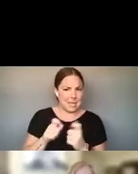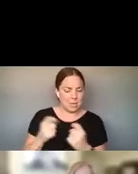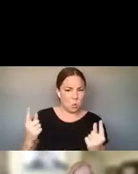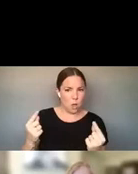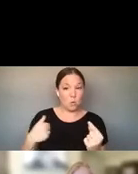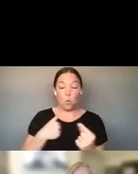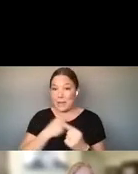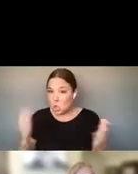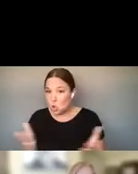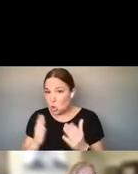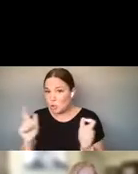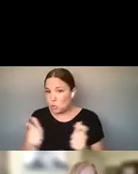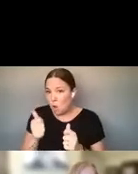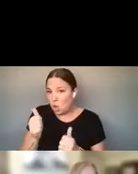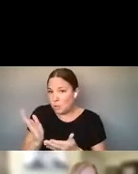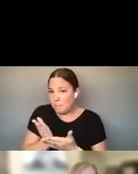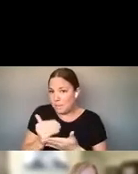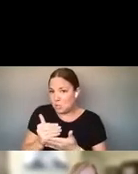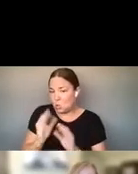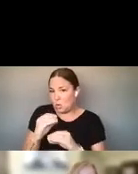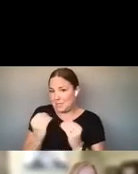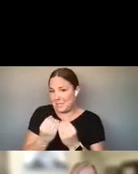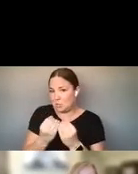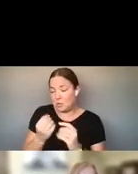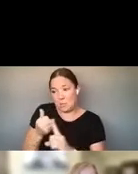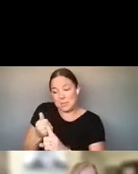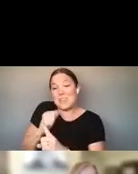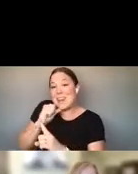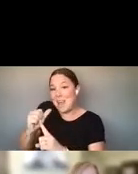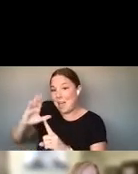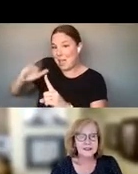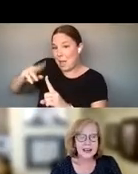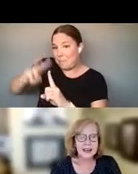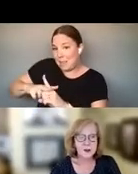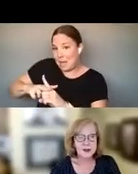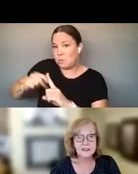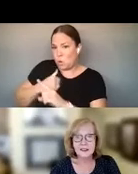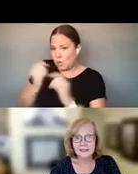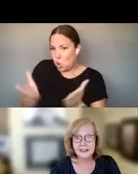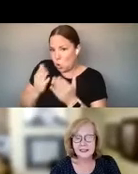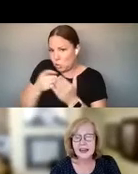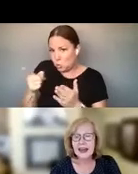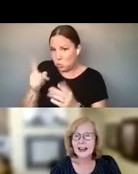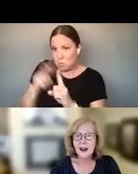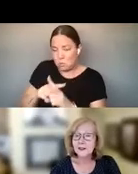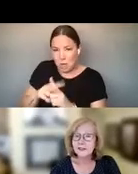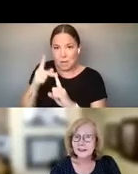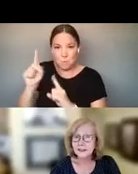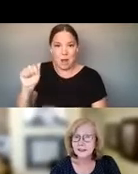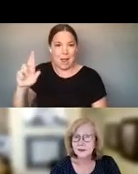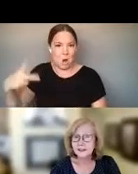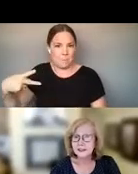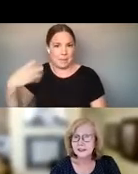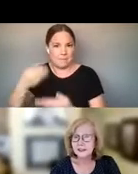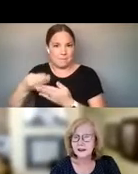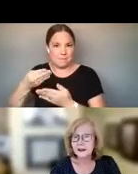organizations, especially those who have not applied to apply for this ARP funding. And I already forgot